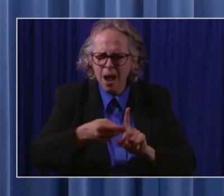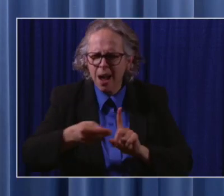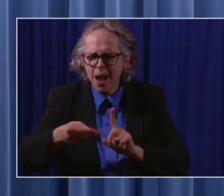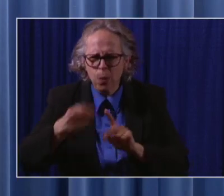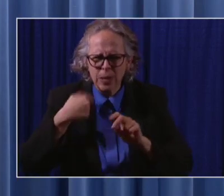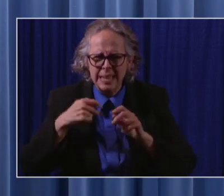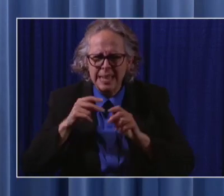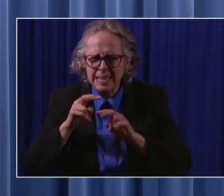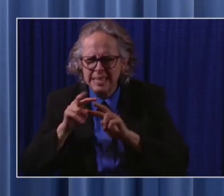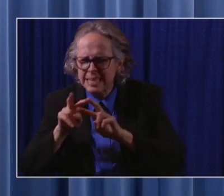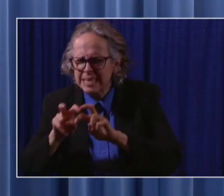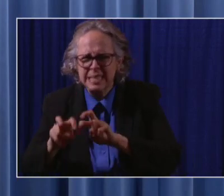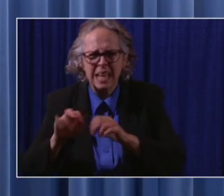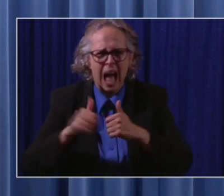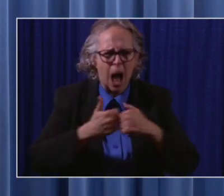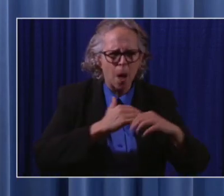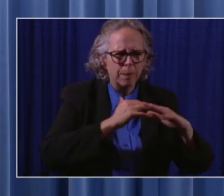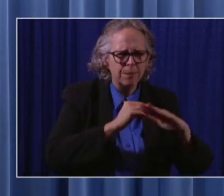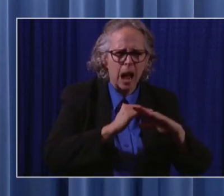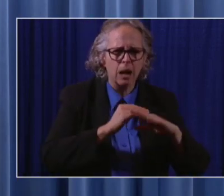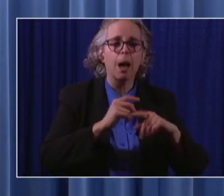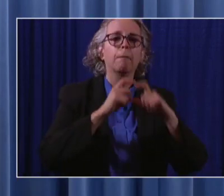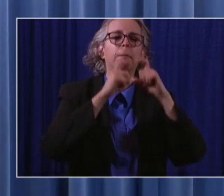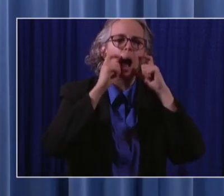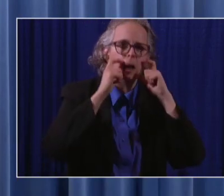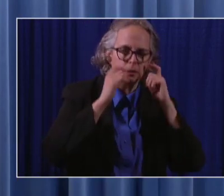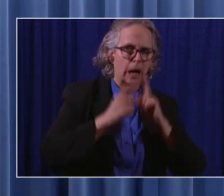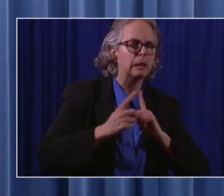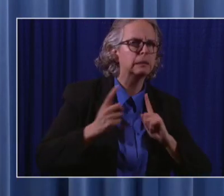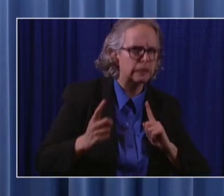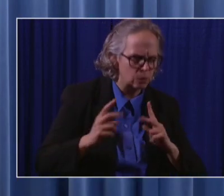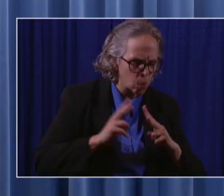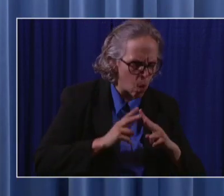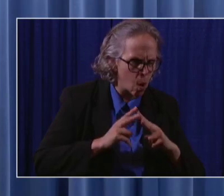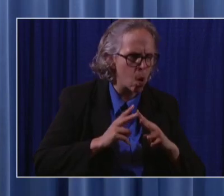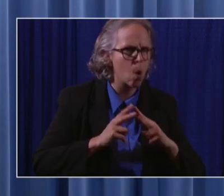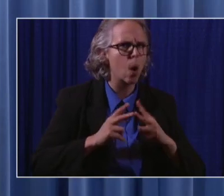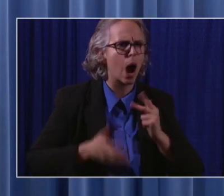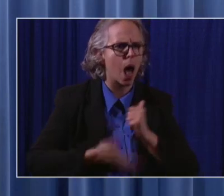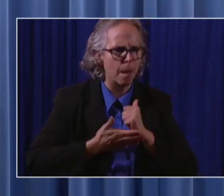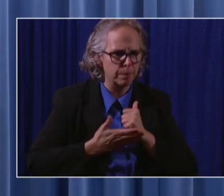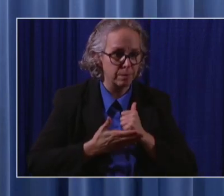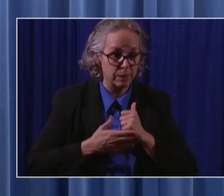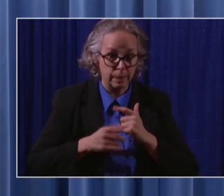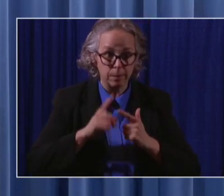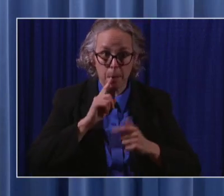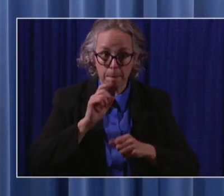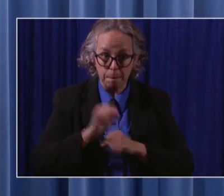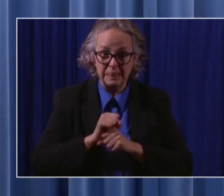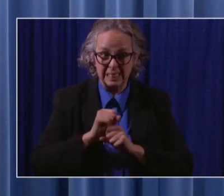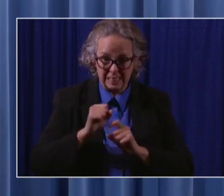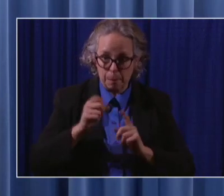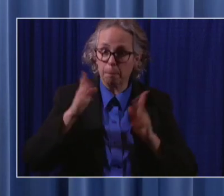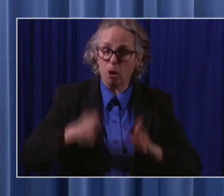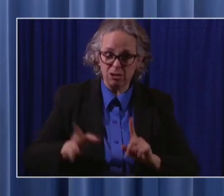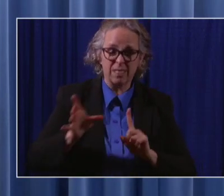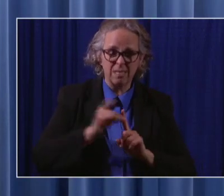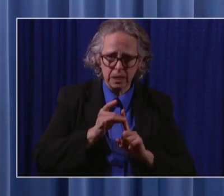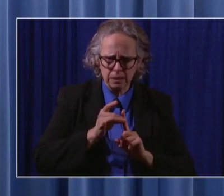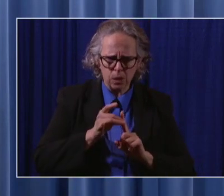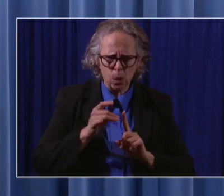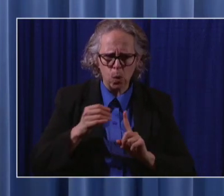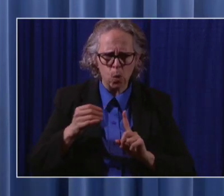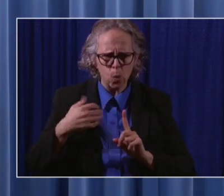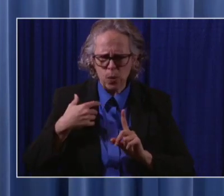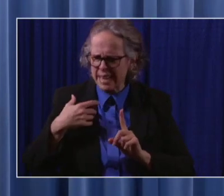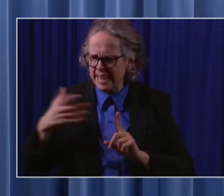ways, and then if someone does get infected, tracing that down and trying to make sure that that person does not